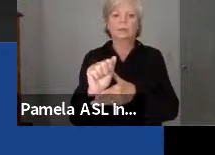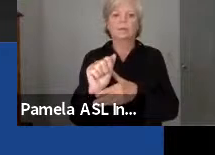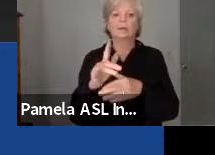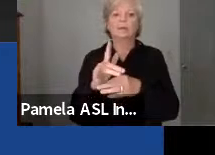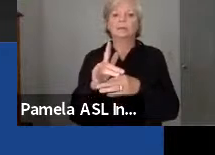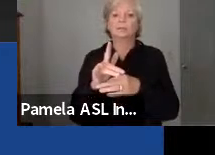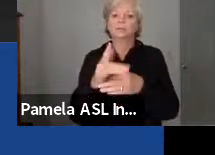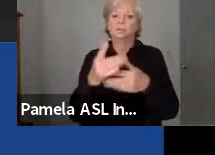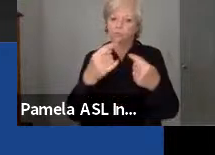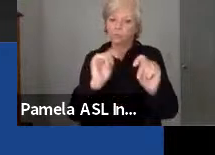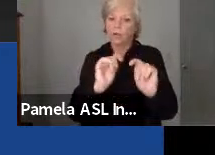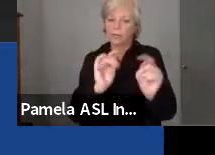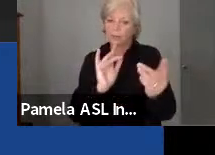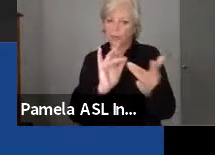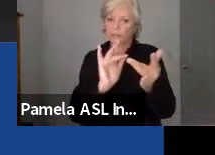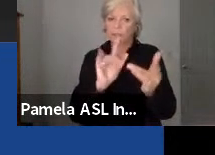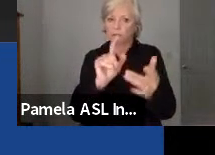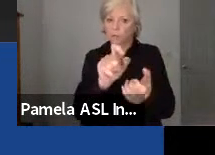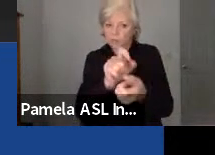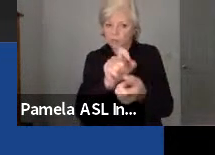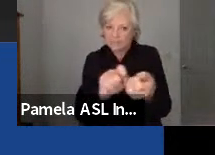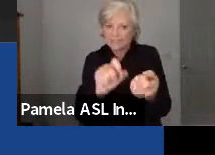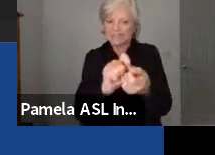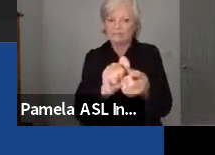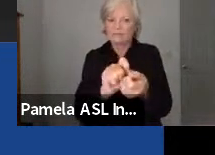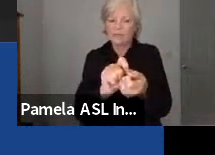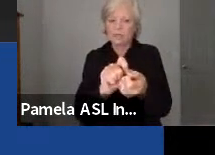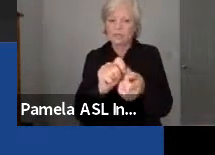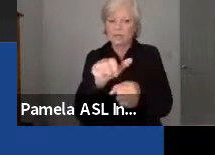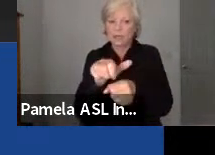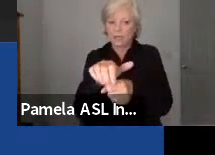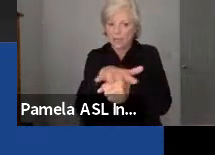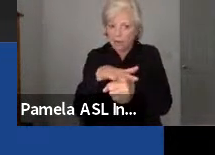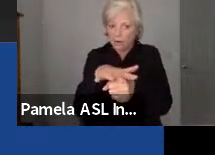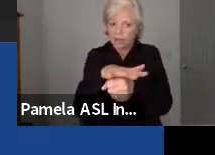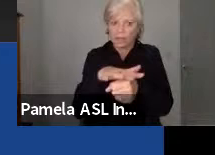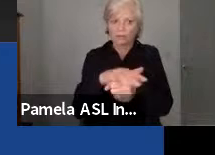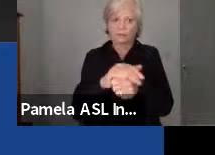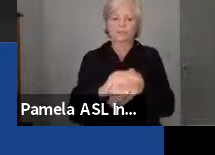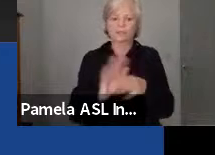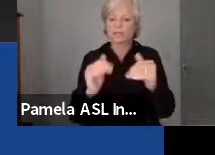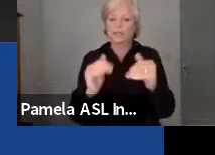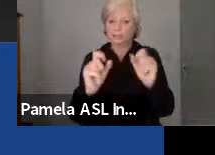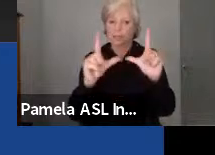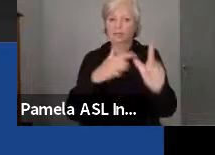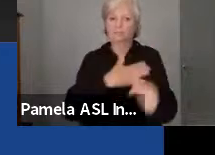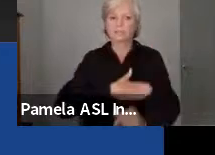outreach specifically to these particular residents in particular neighborhoods. Next slide, please.